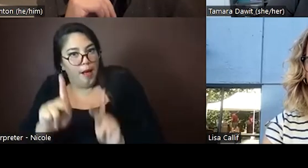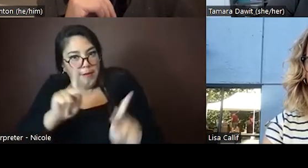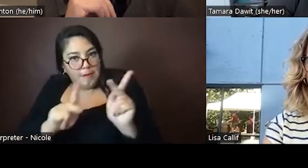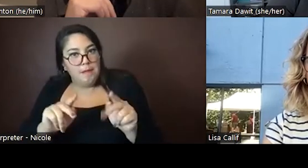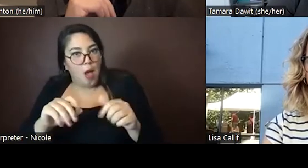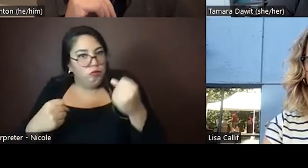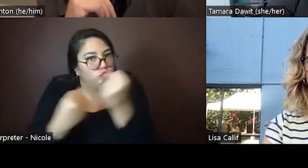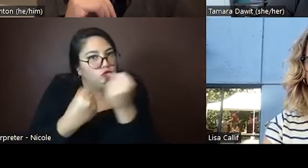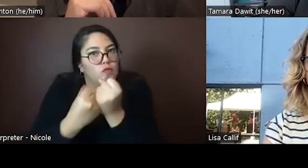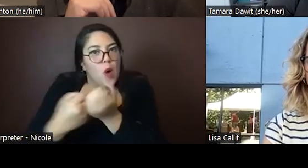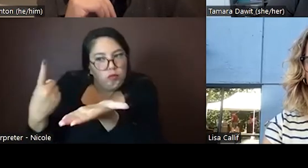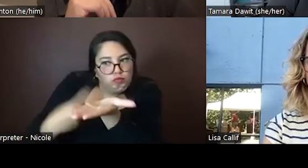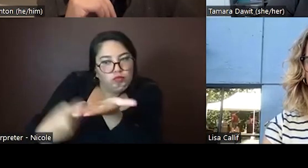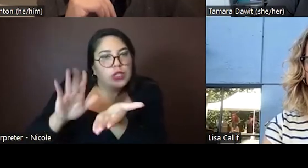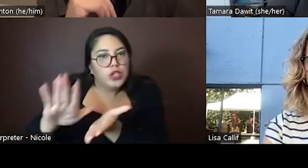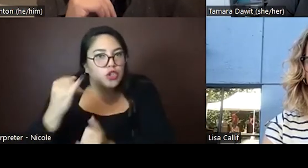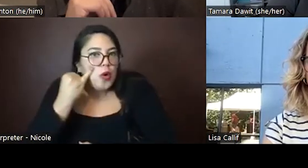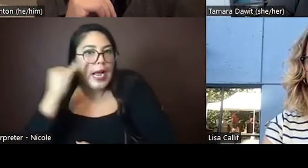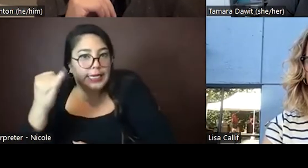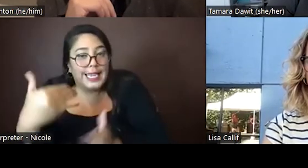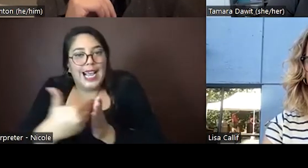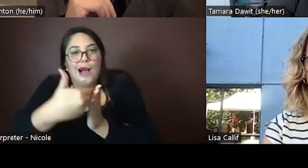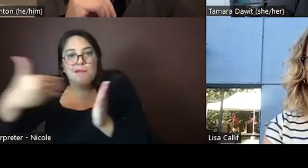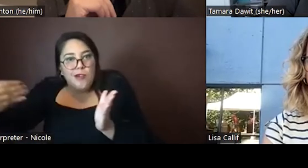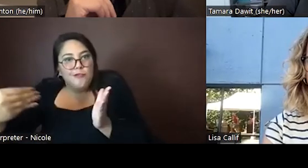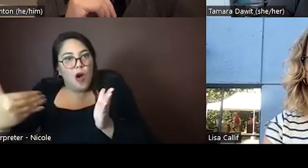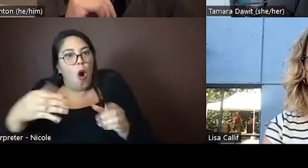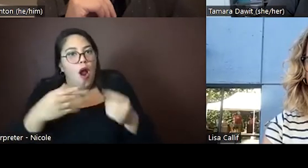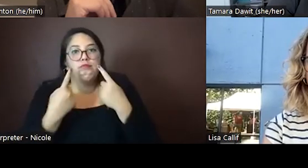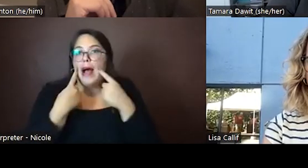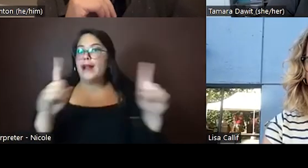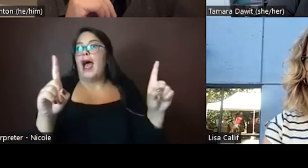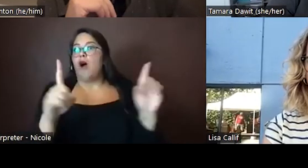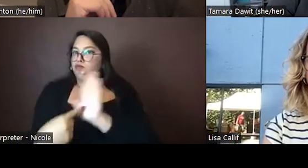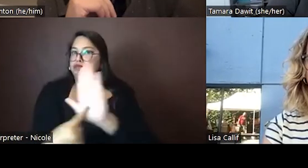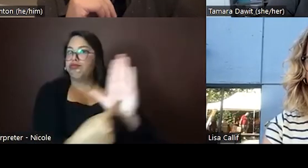world, have it really clear in your own mind and your creative team's mind.